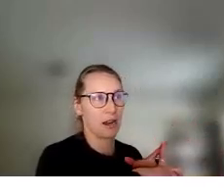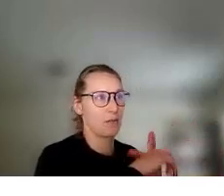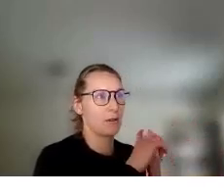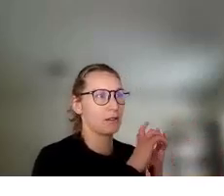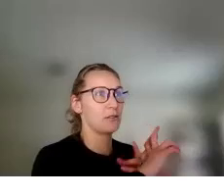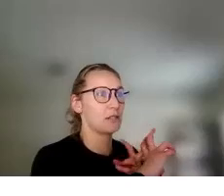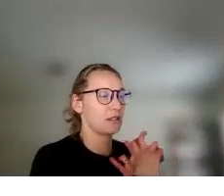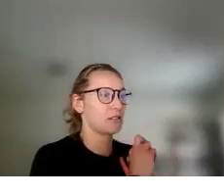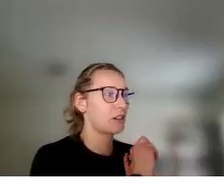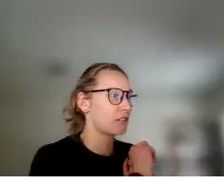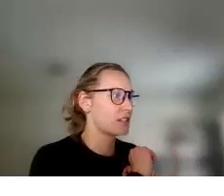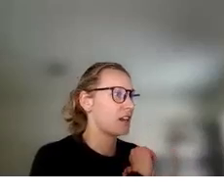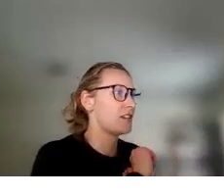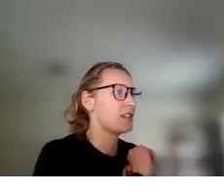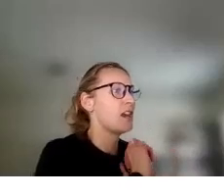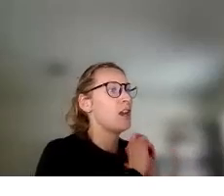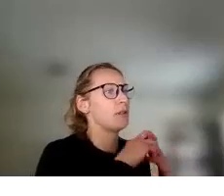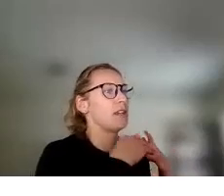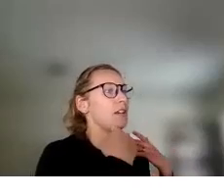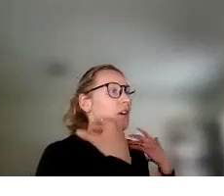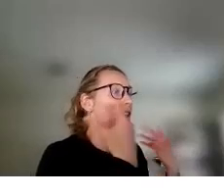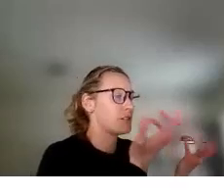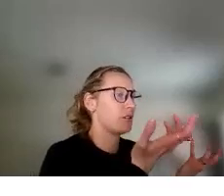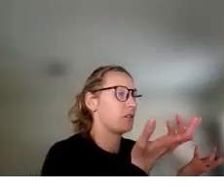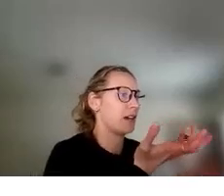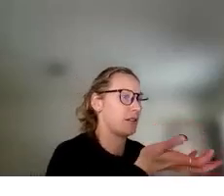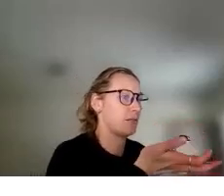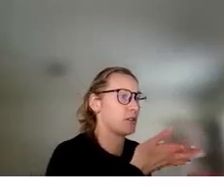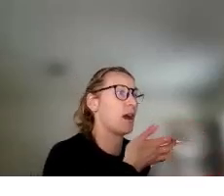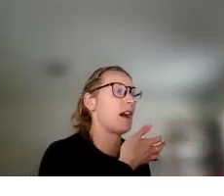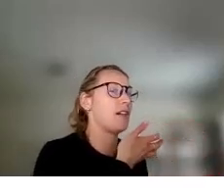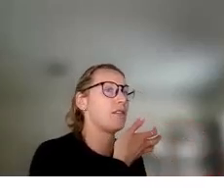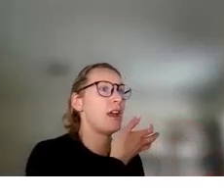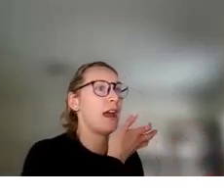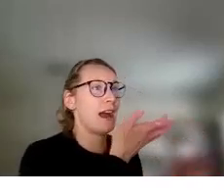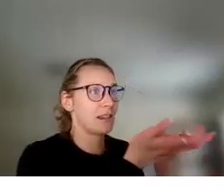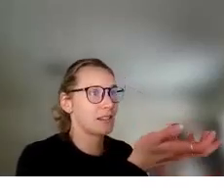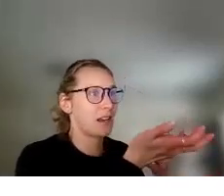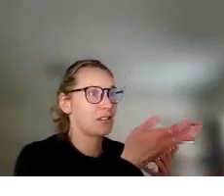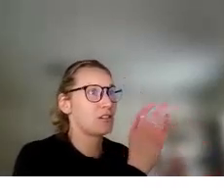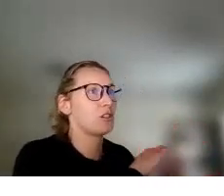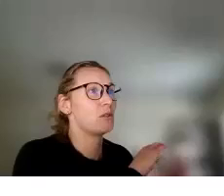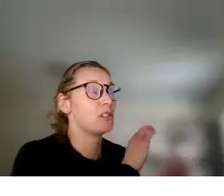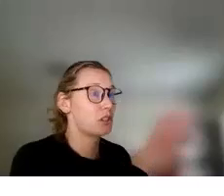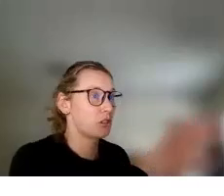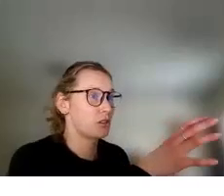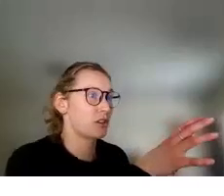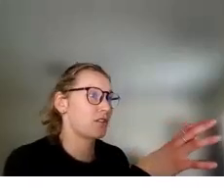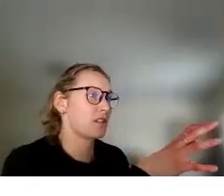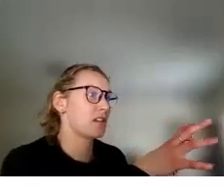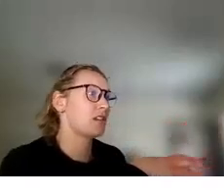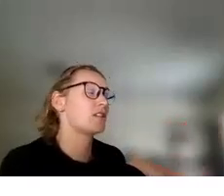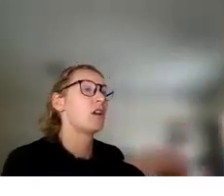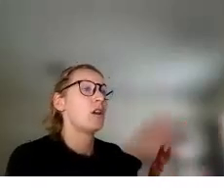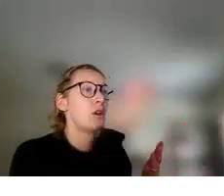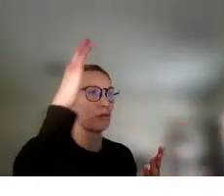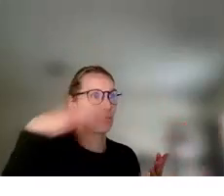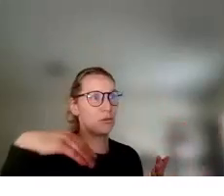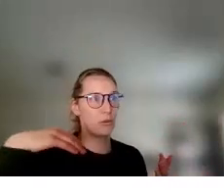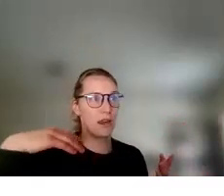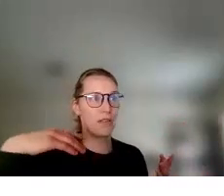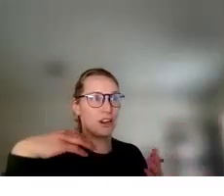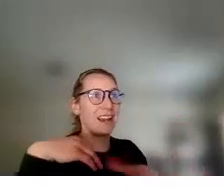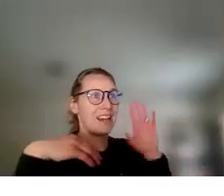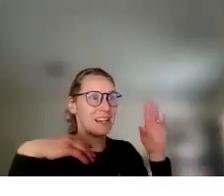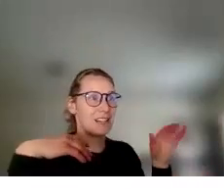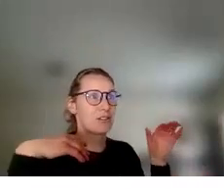waiver program services, but that it'll also allow them to have access to additional services